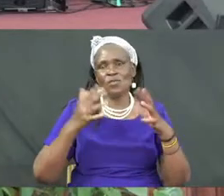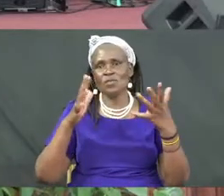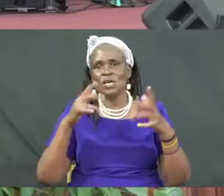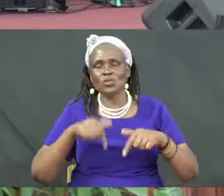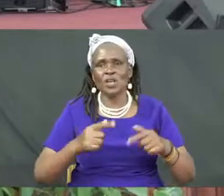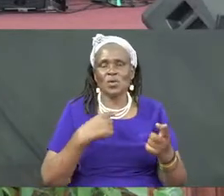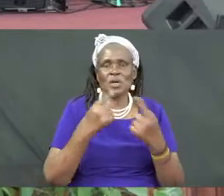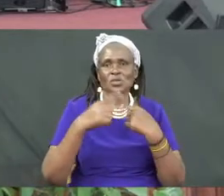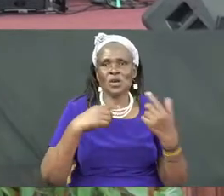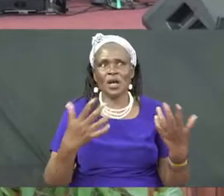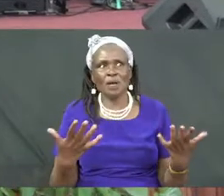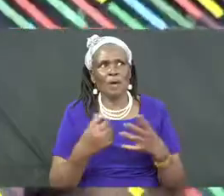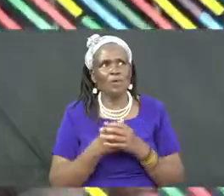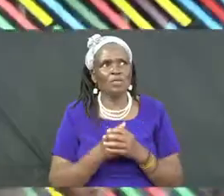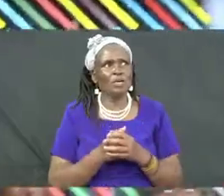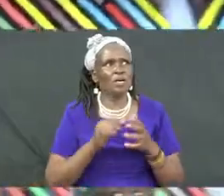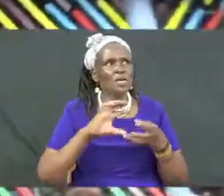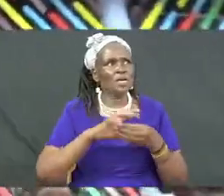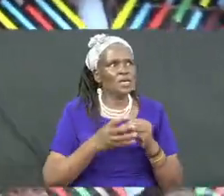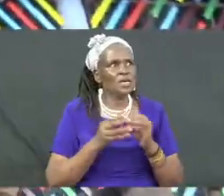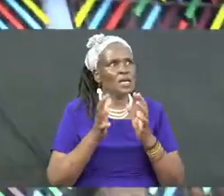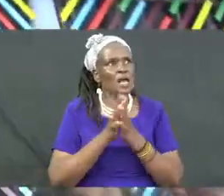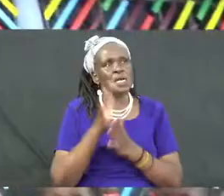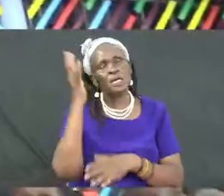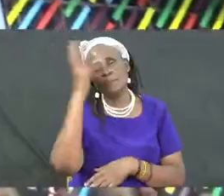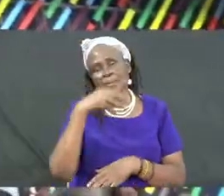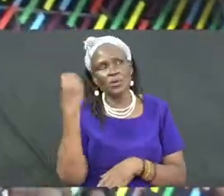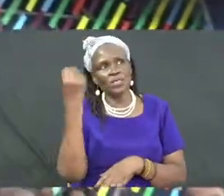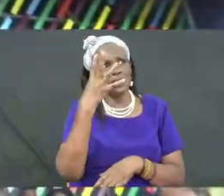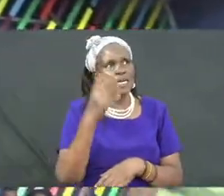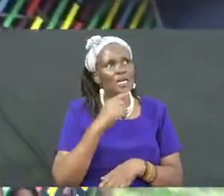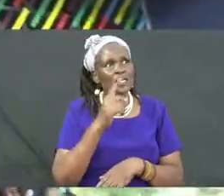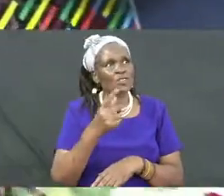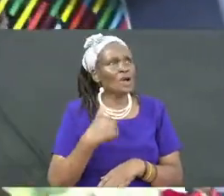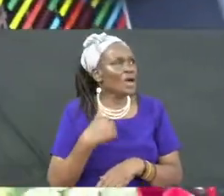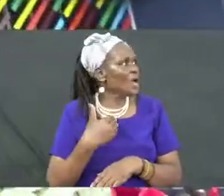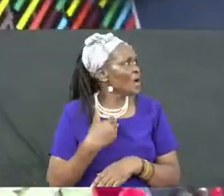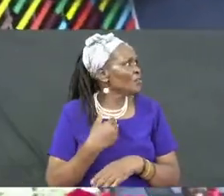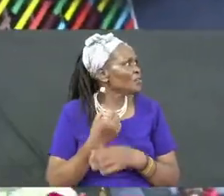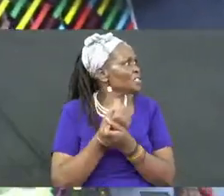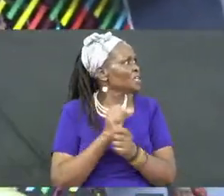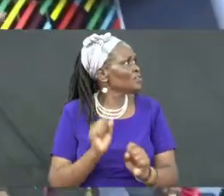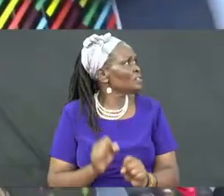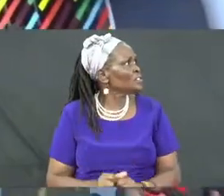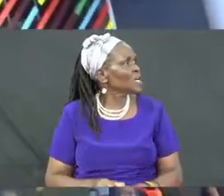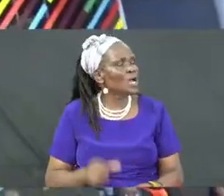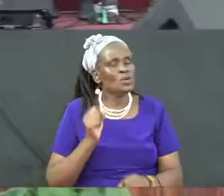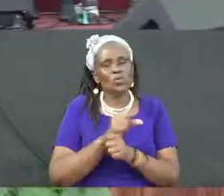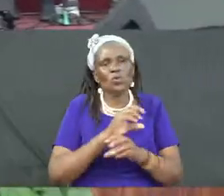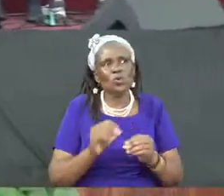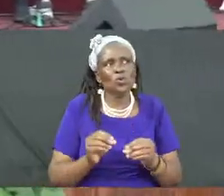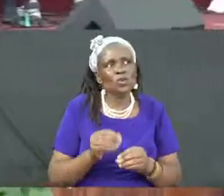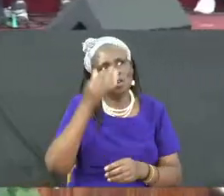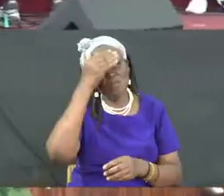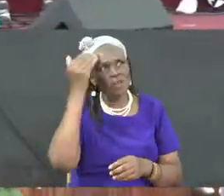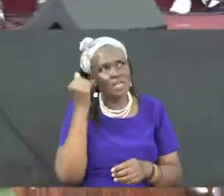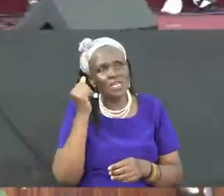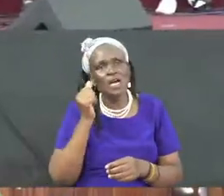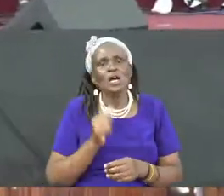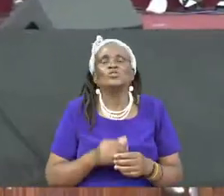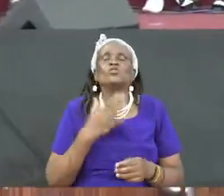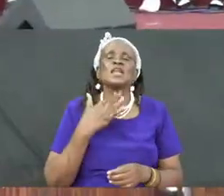we're talking about Grace, Lita, and Gucci. Swipe up for salvation. Don't forget to like and